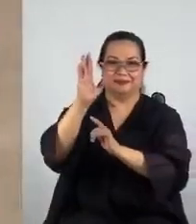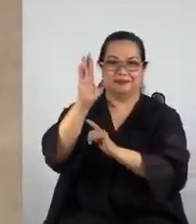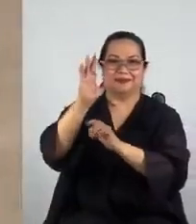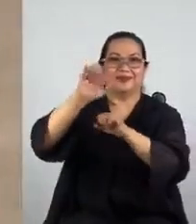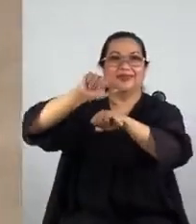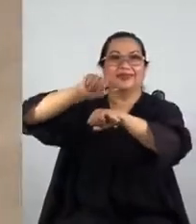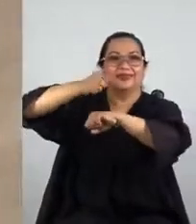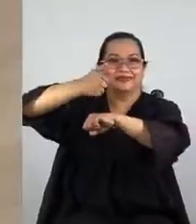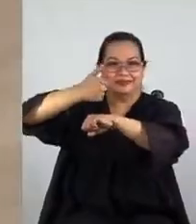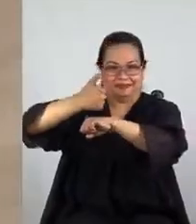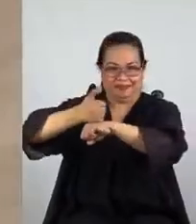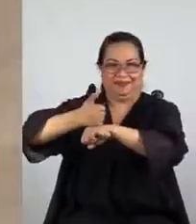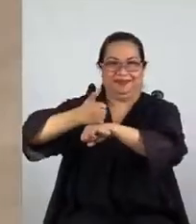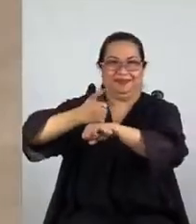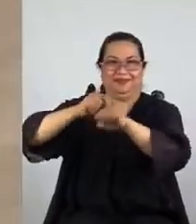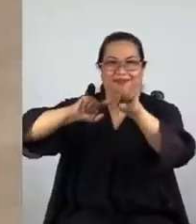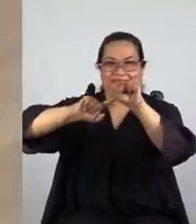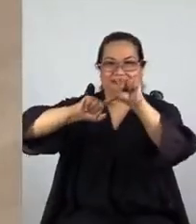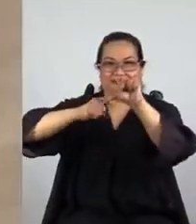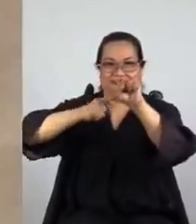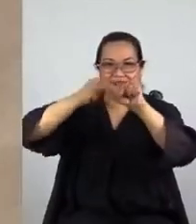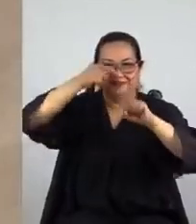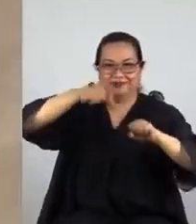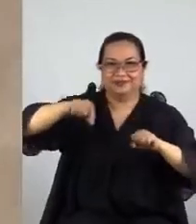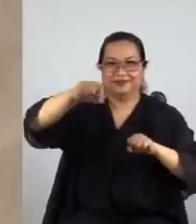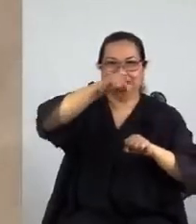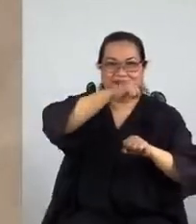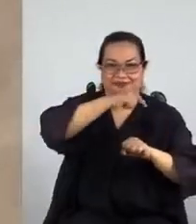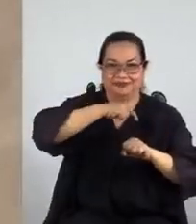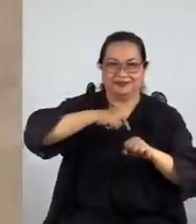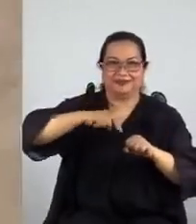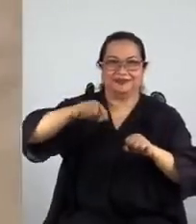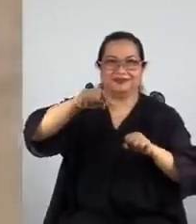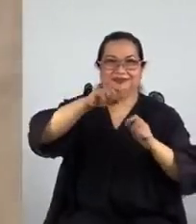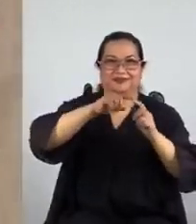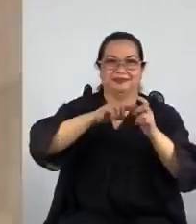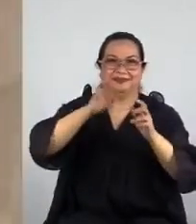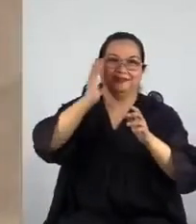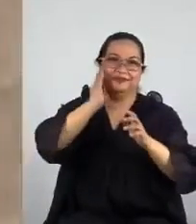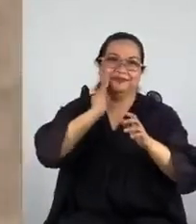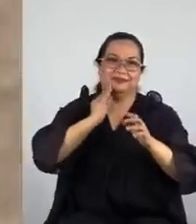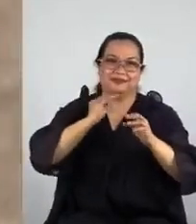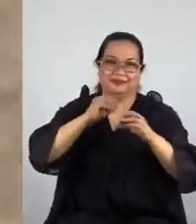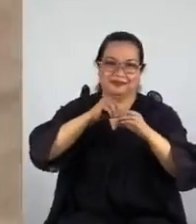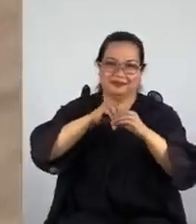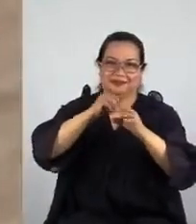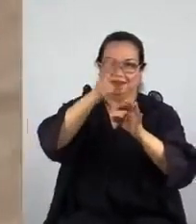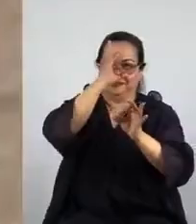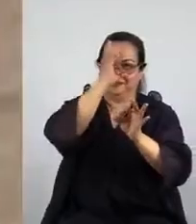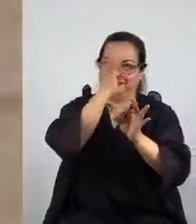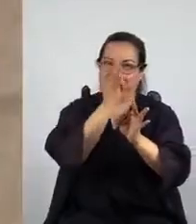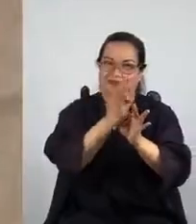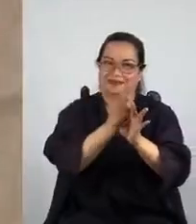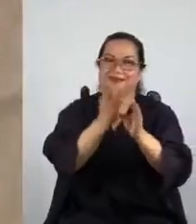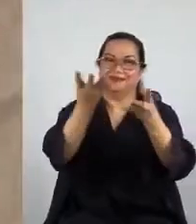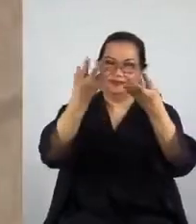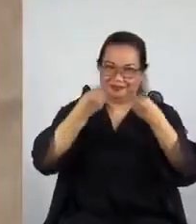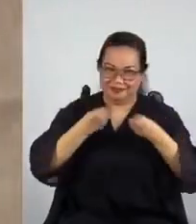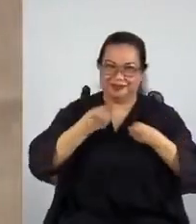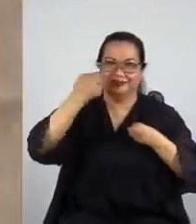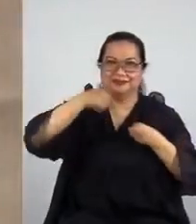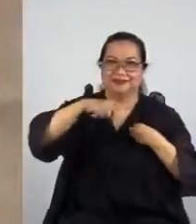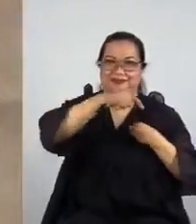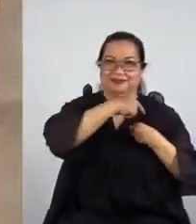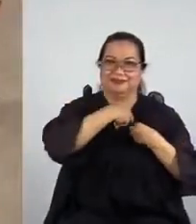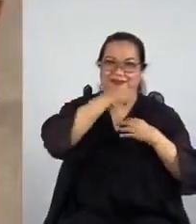started us in this race of faith. He gave us the faith.